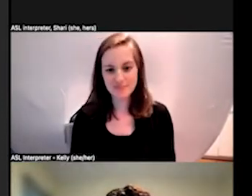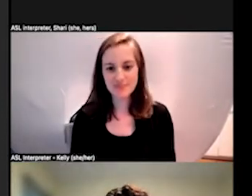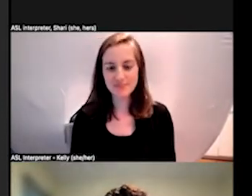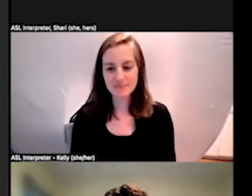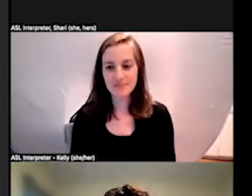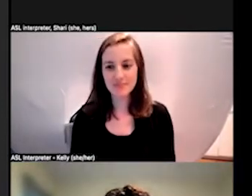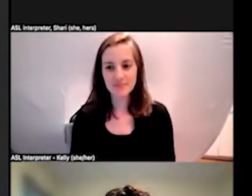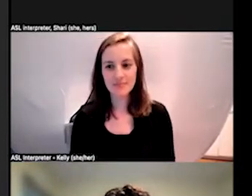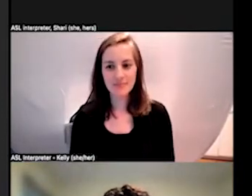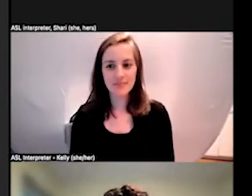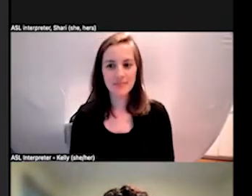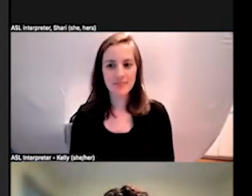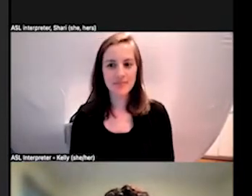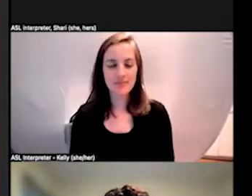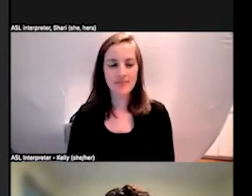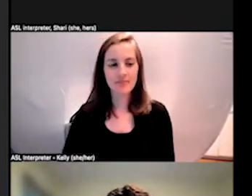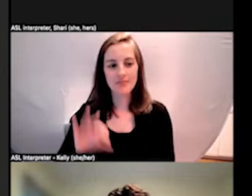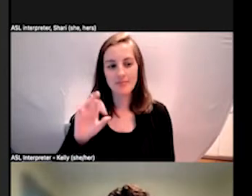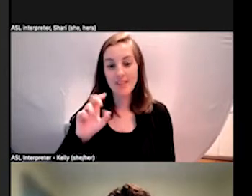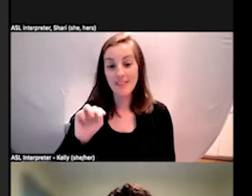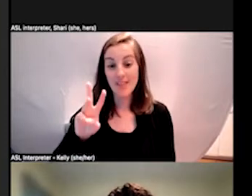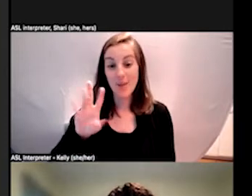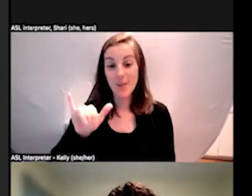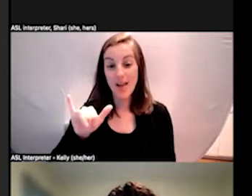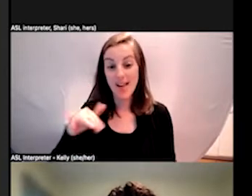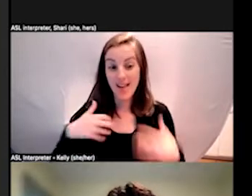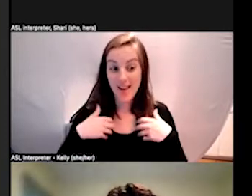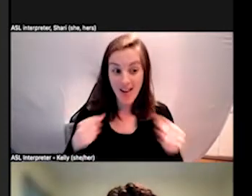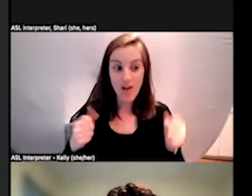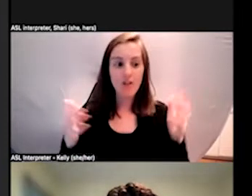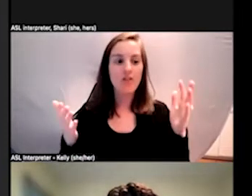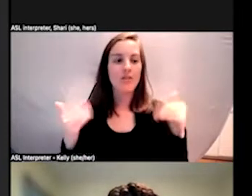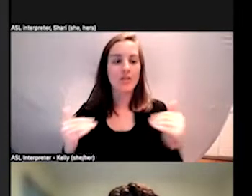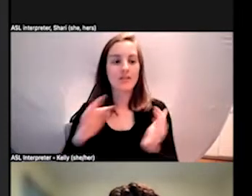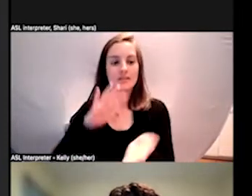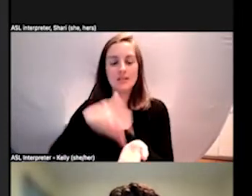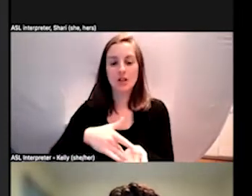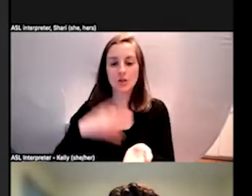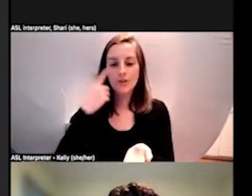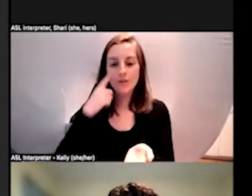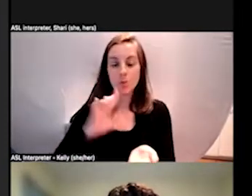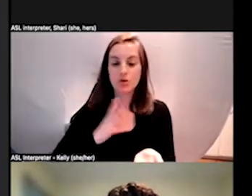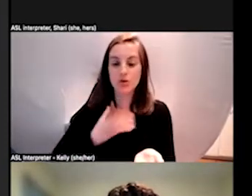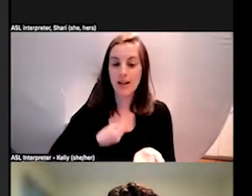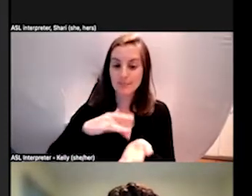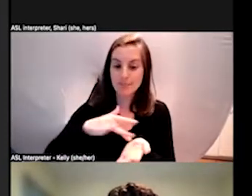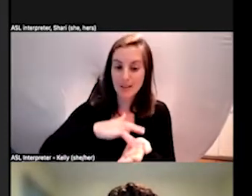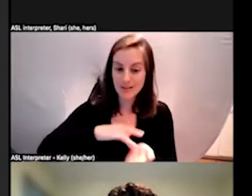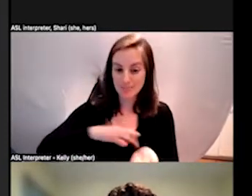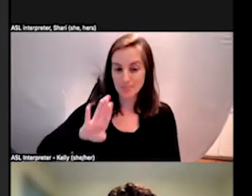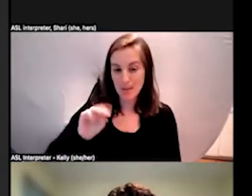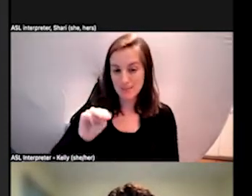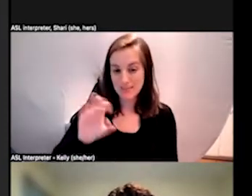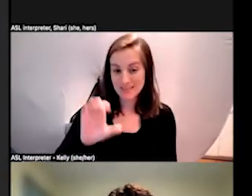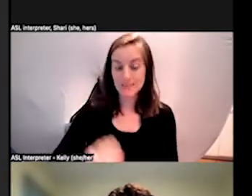and participate, including Fenway Health, the Center for Transgender Medicine at BMC, Boston Children's Hospital,